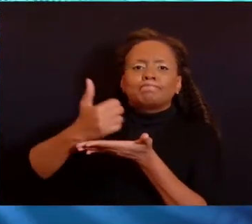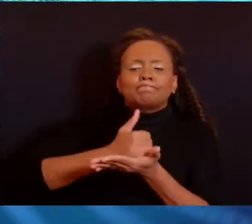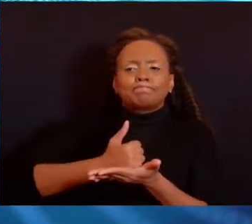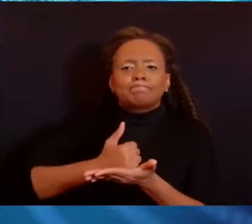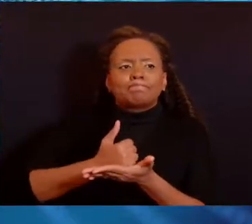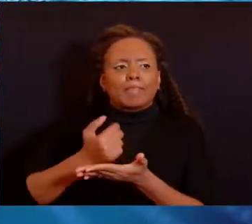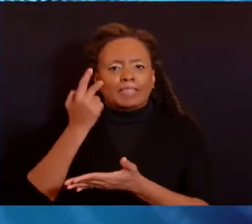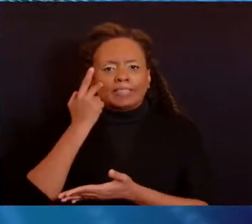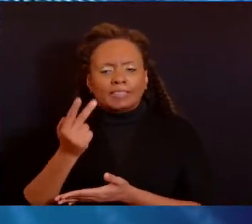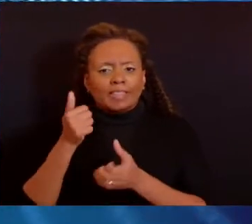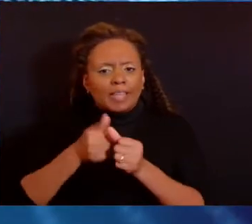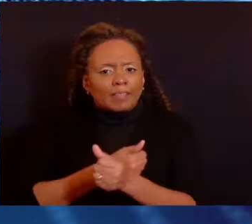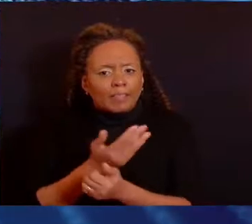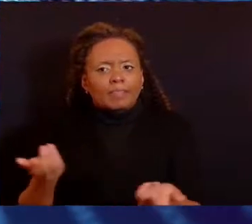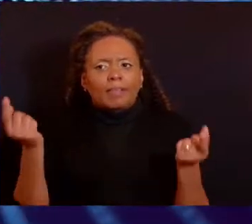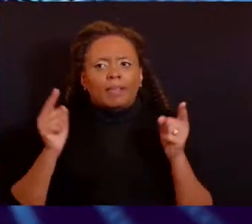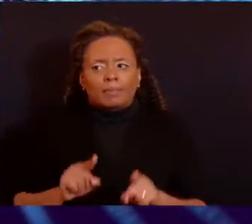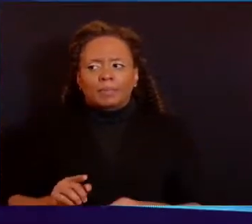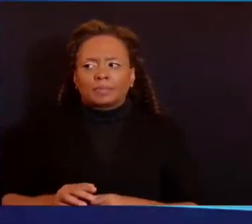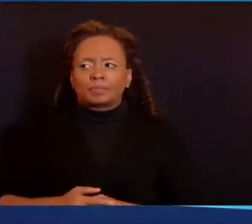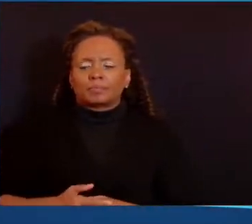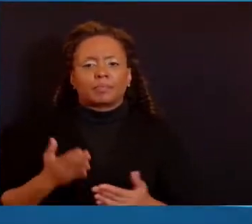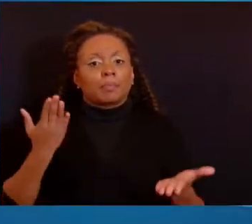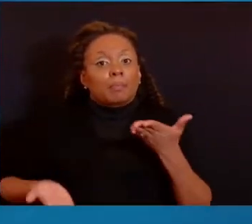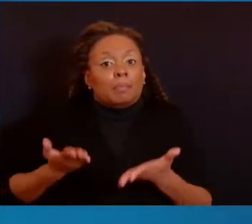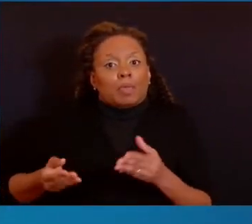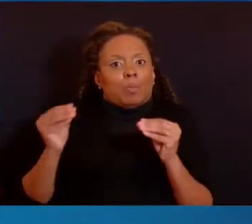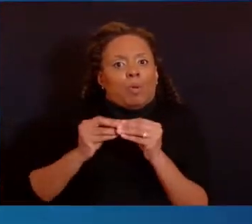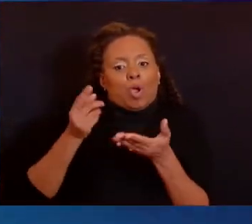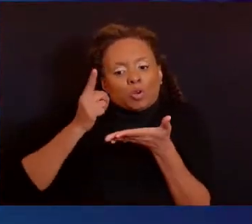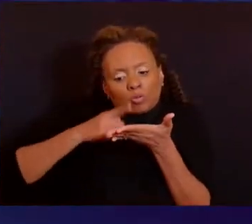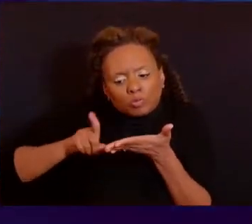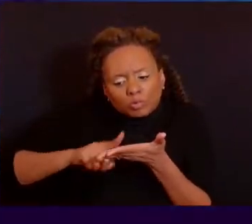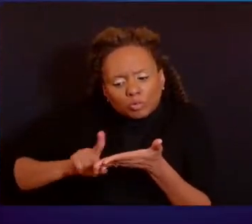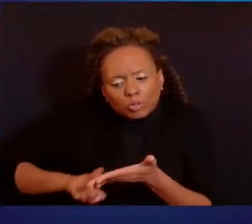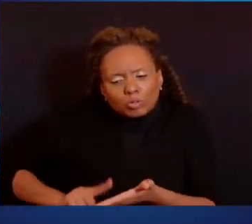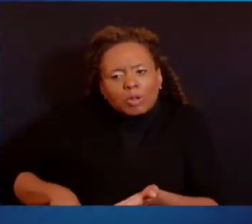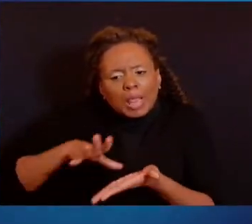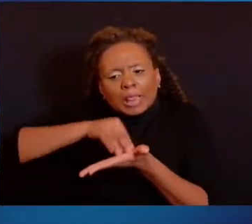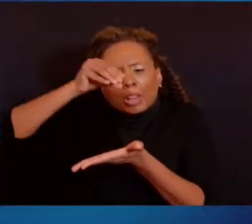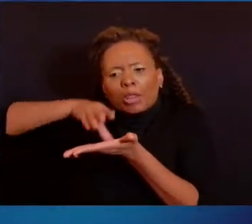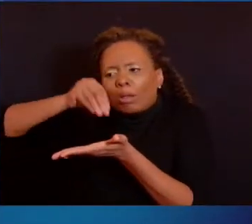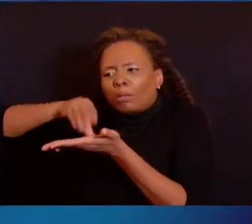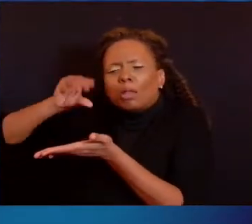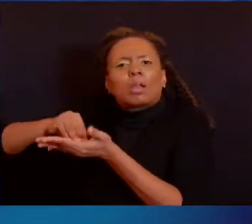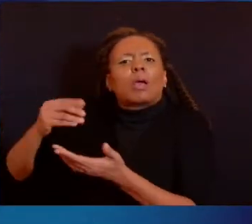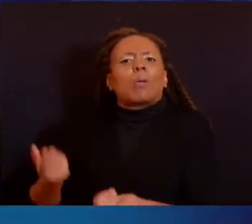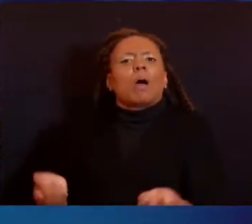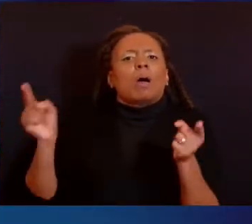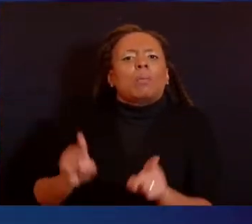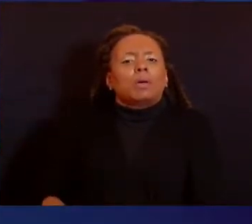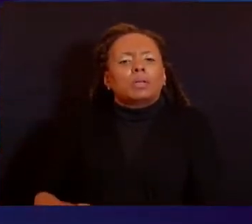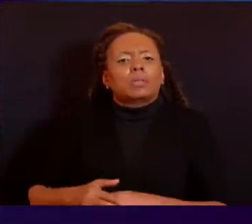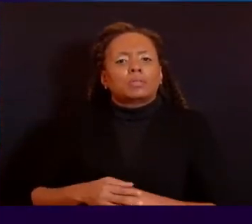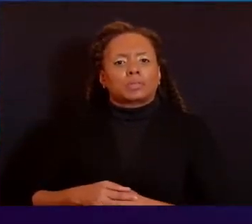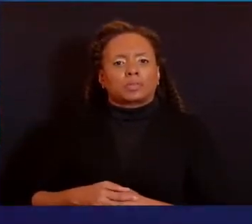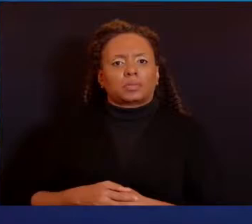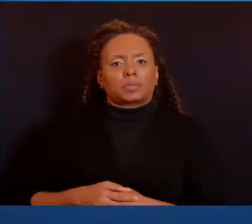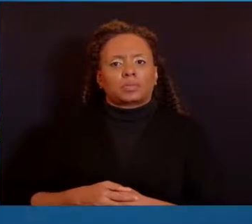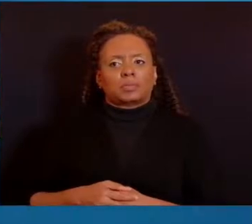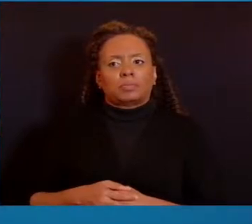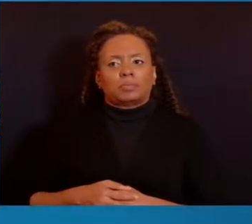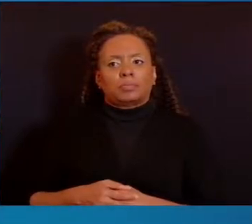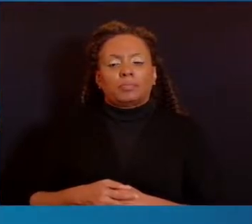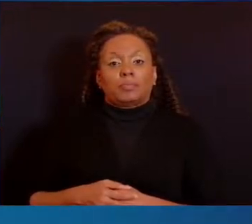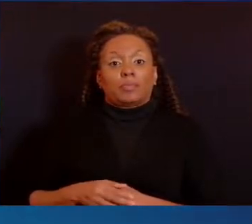happened, and this will call for some research upon the actual event. And need to learn about the science and learn what actually happened. And when you do that, then you can put